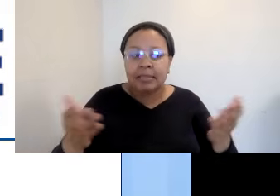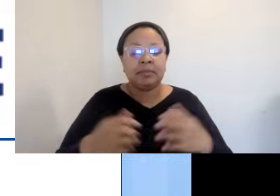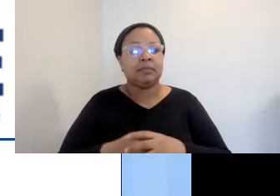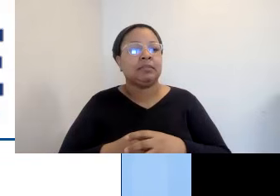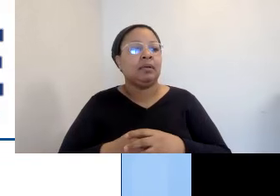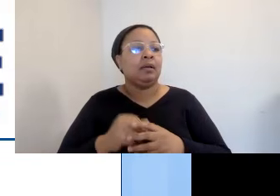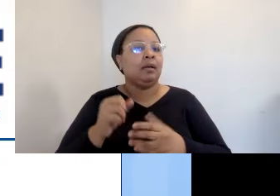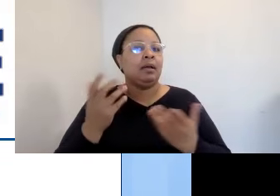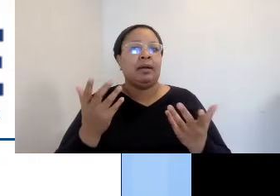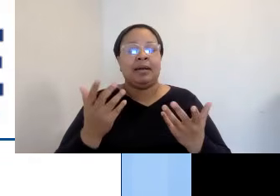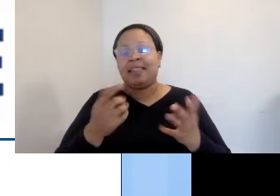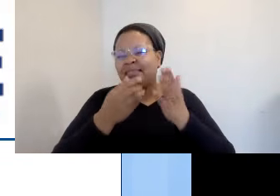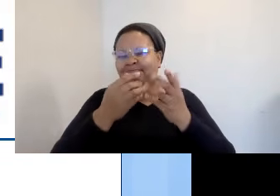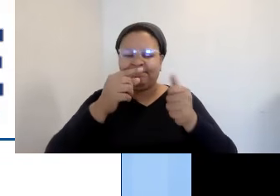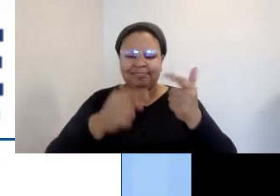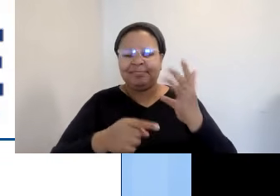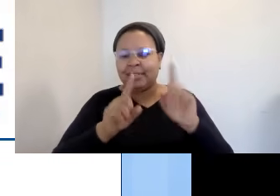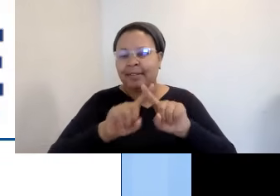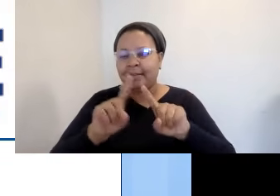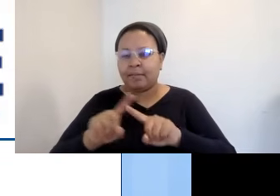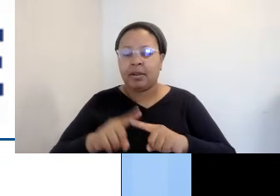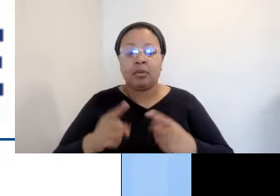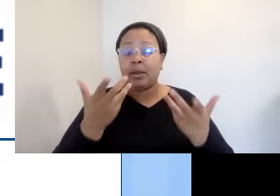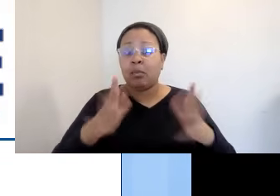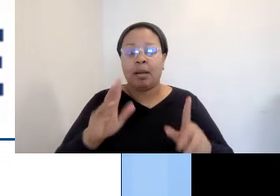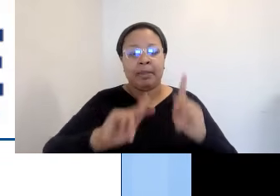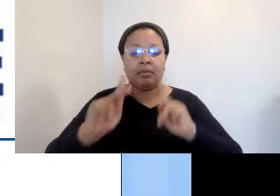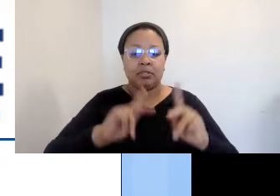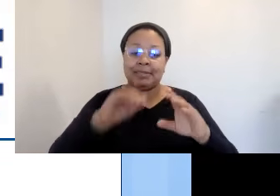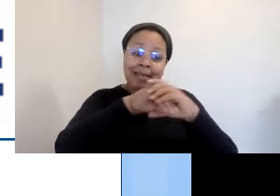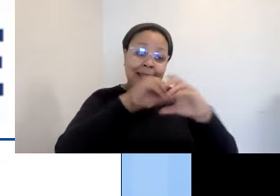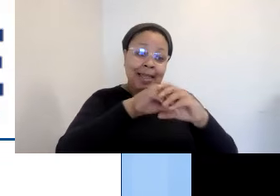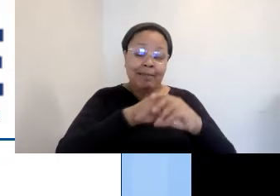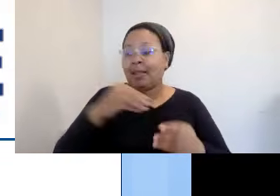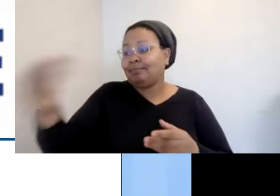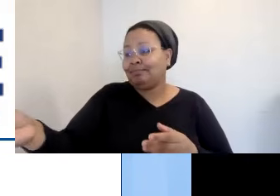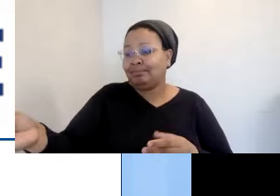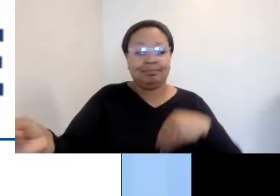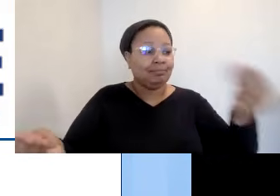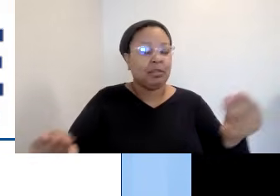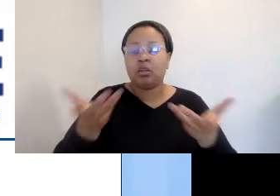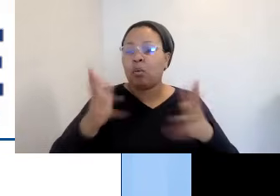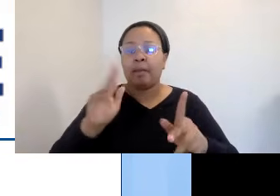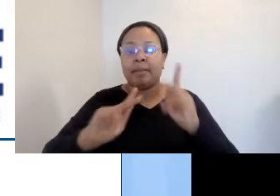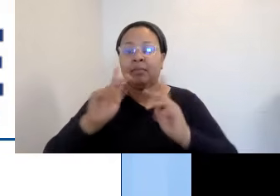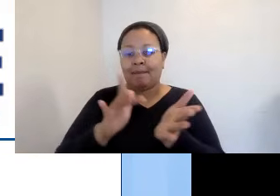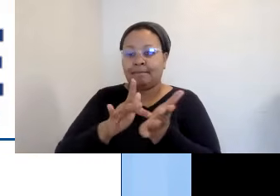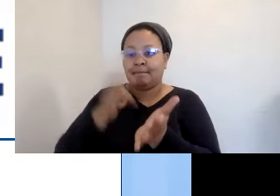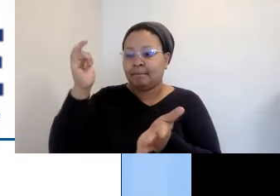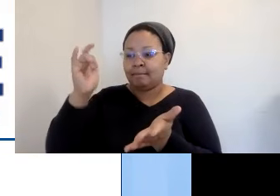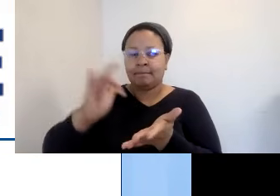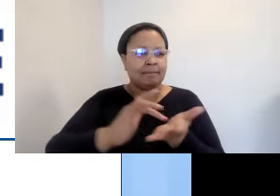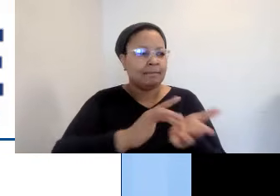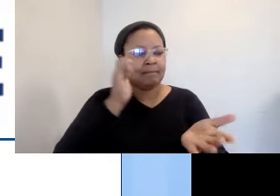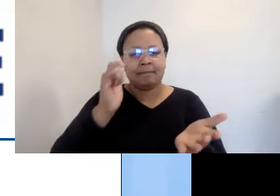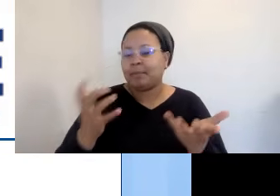items, and things like that. So we don't want people just gifting and giving their money away. We don't want people being taken advantage of either. So